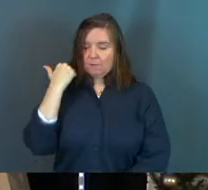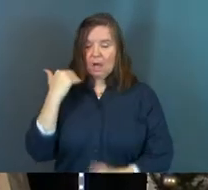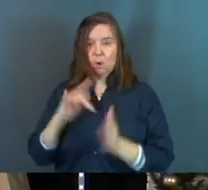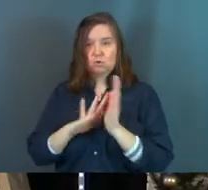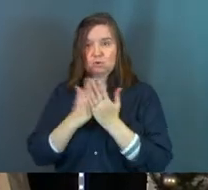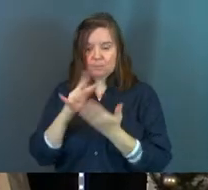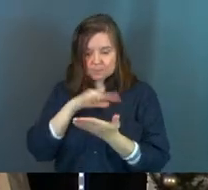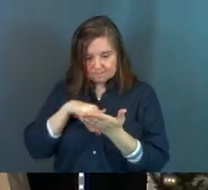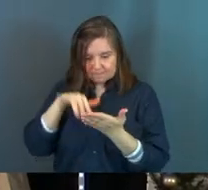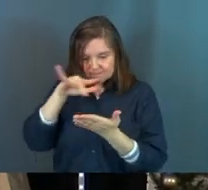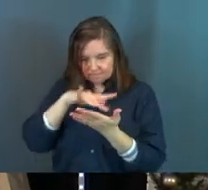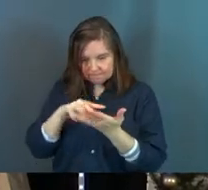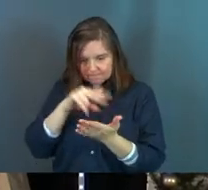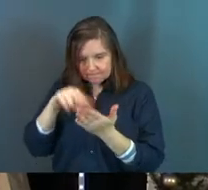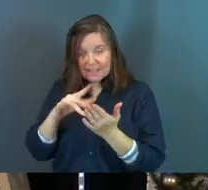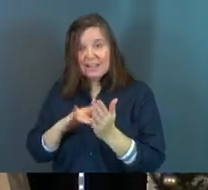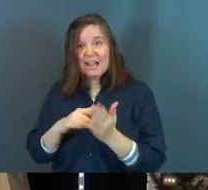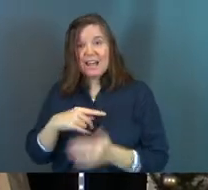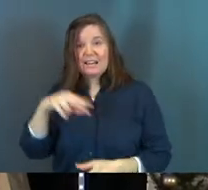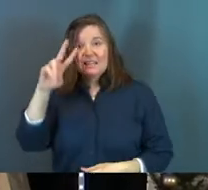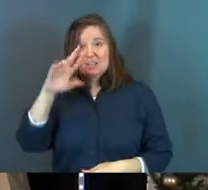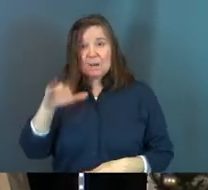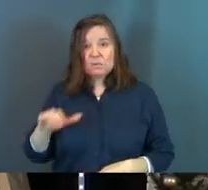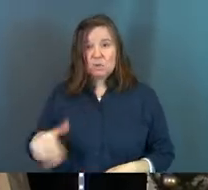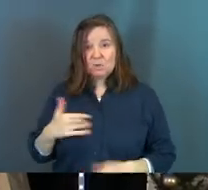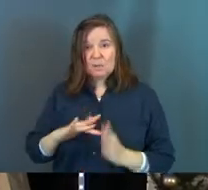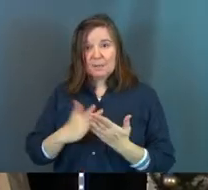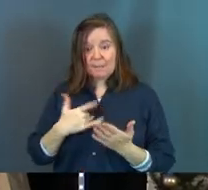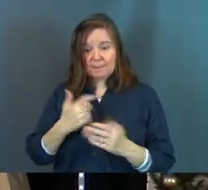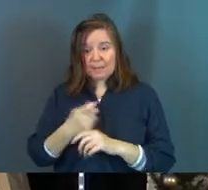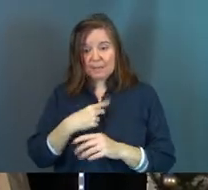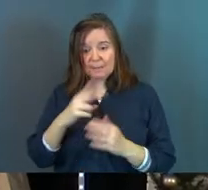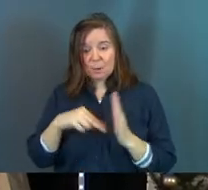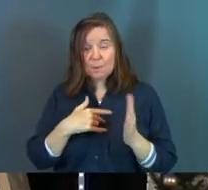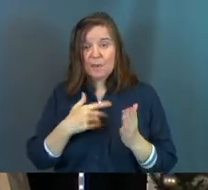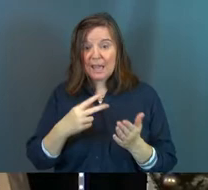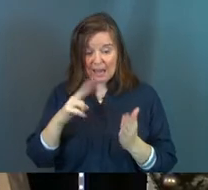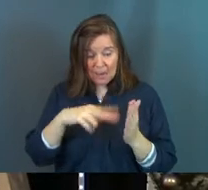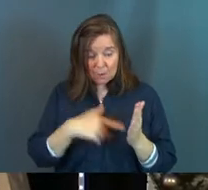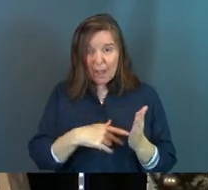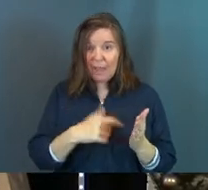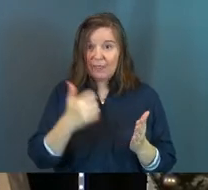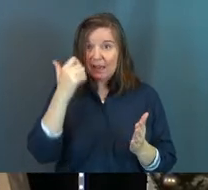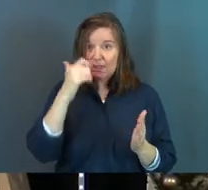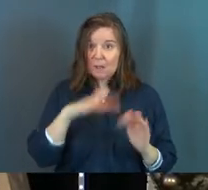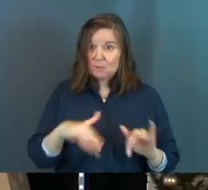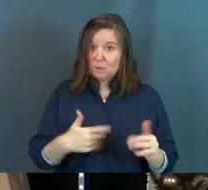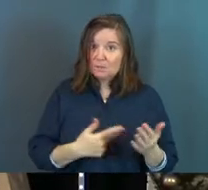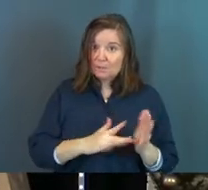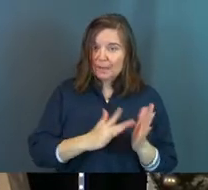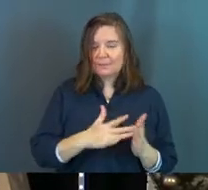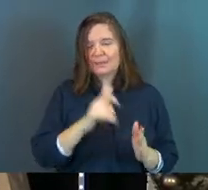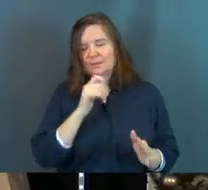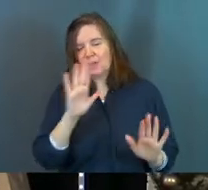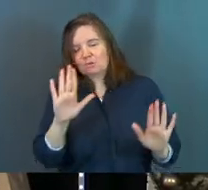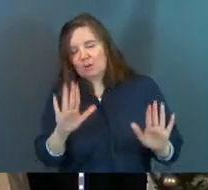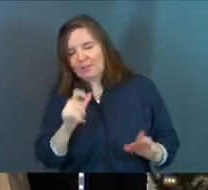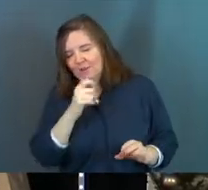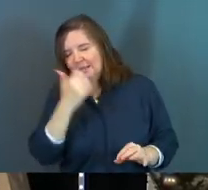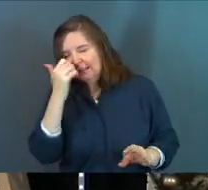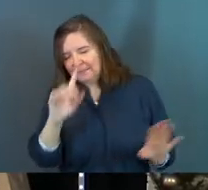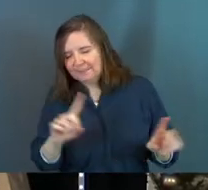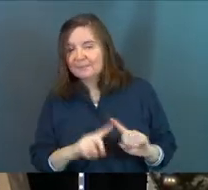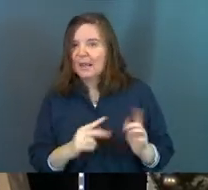scripture. I had like a dumb little children's Bible back in my room. And I went and read the dumb children's Bible. Children's Bibles are great, by the